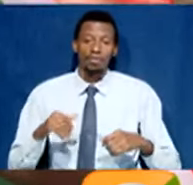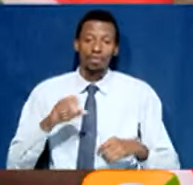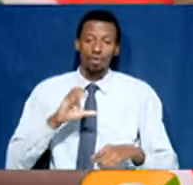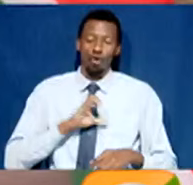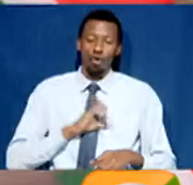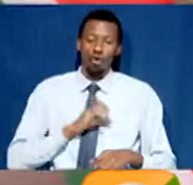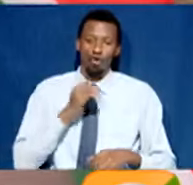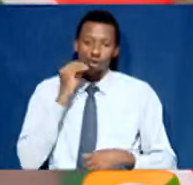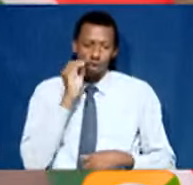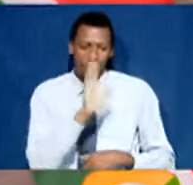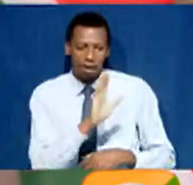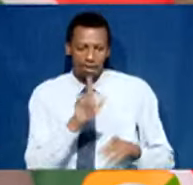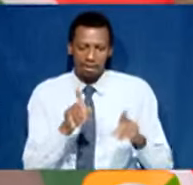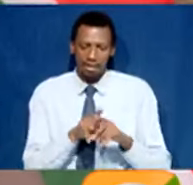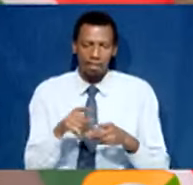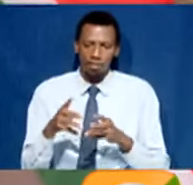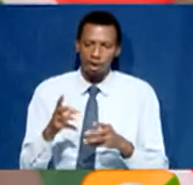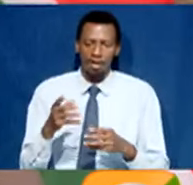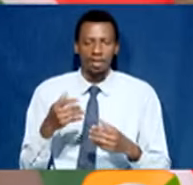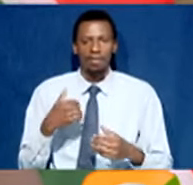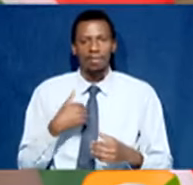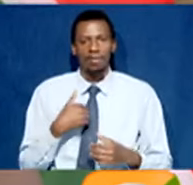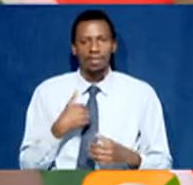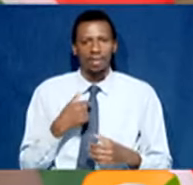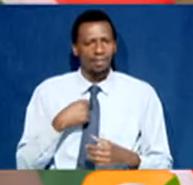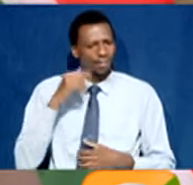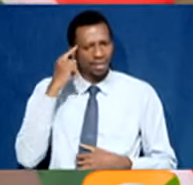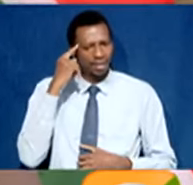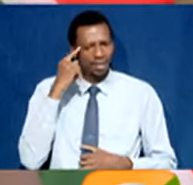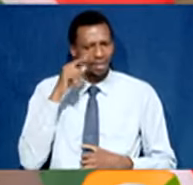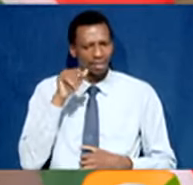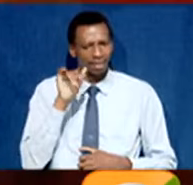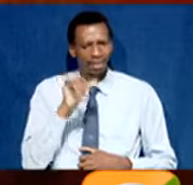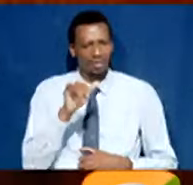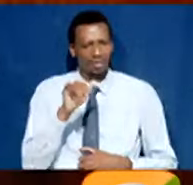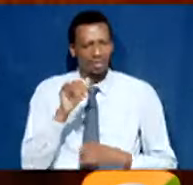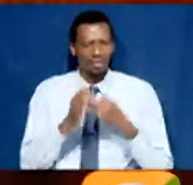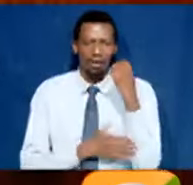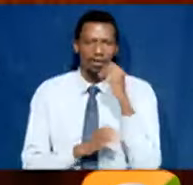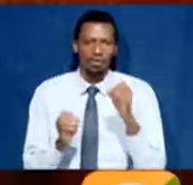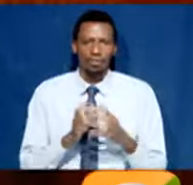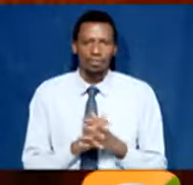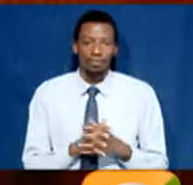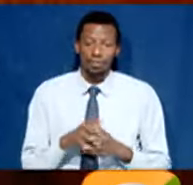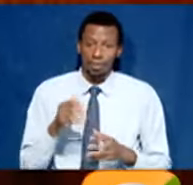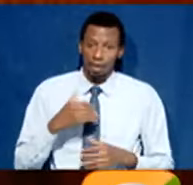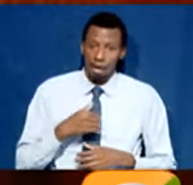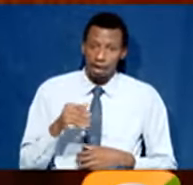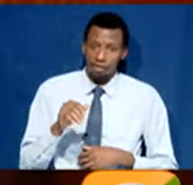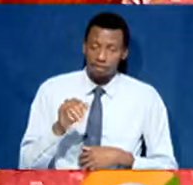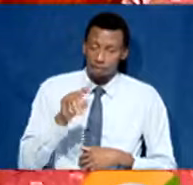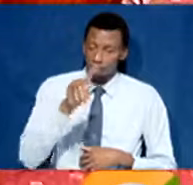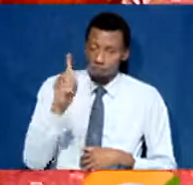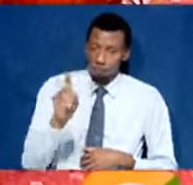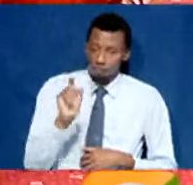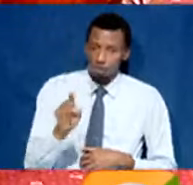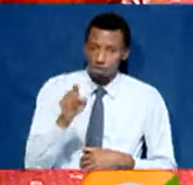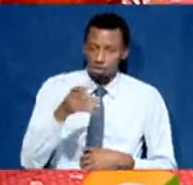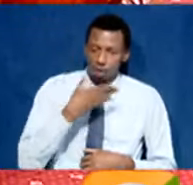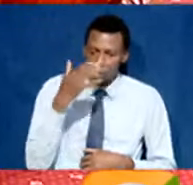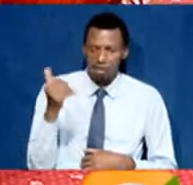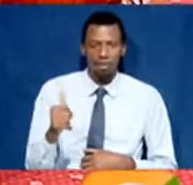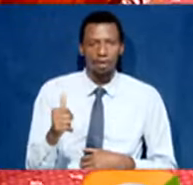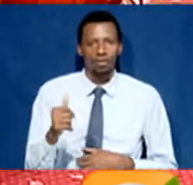home. I don't think that is being asked. It's not just that, Mr. President. Bado hujalijibu la mwenzangu Wafula pale.